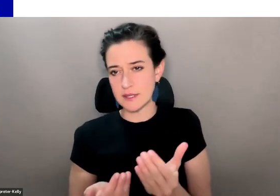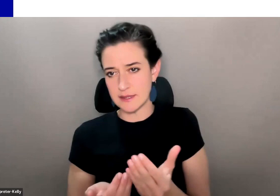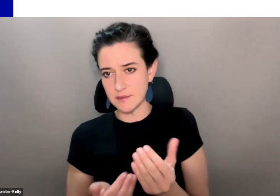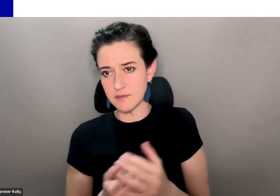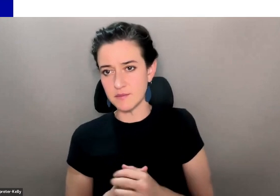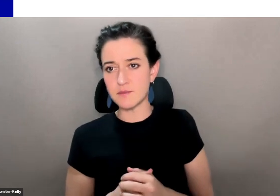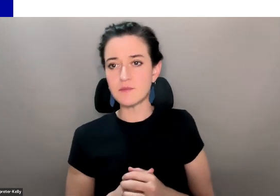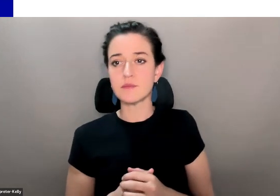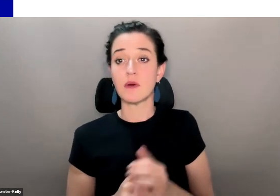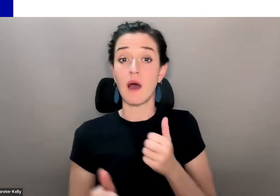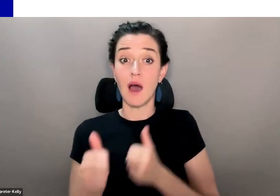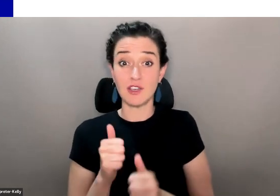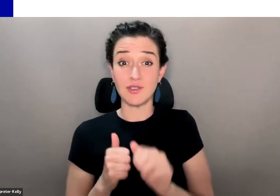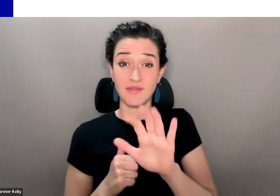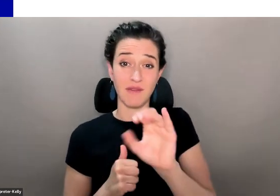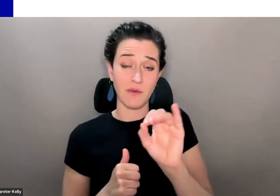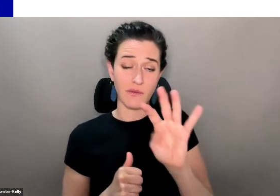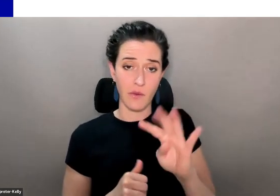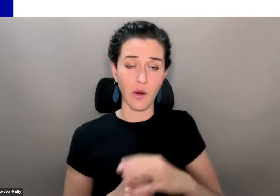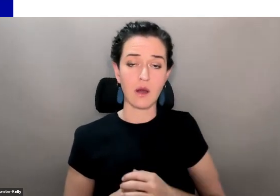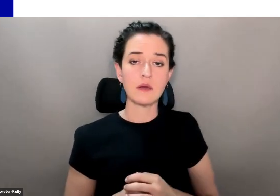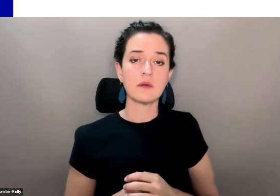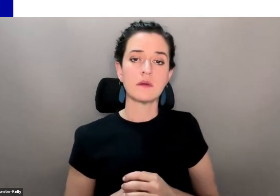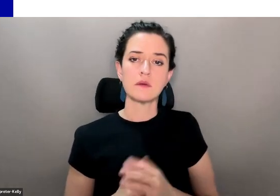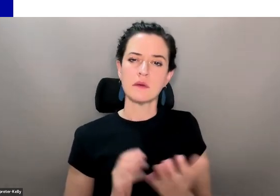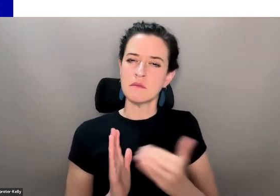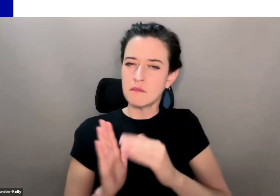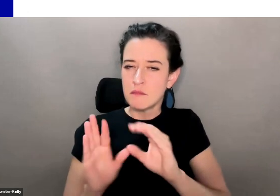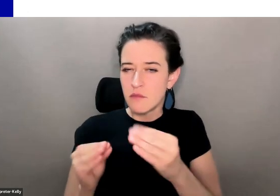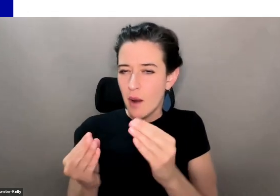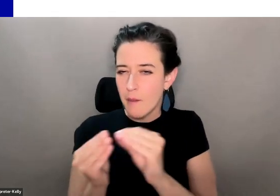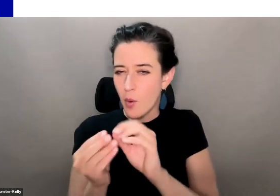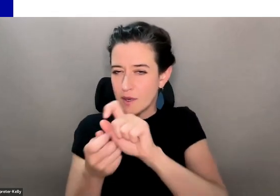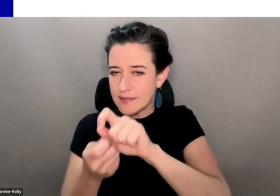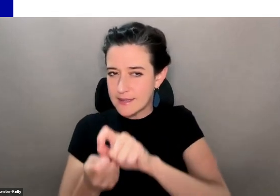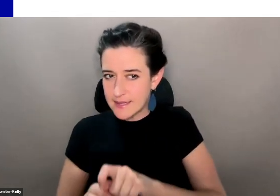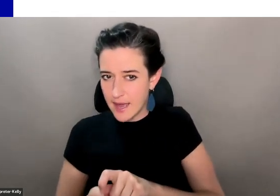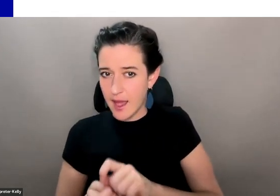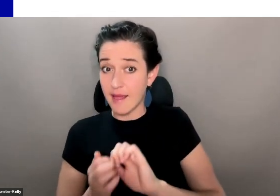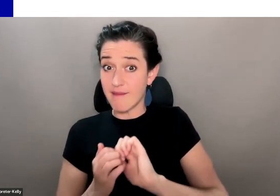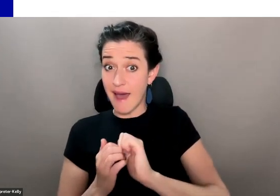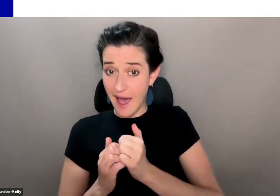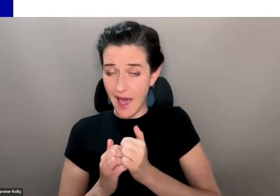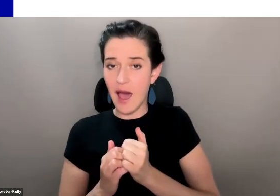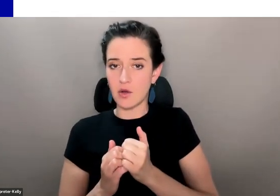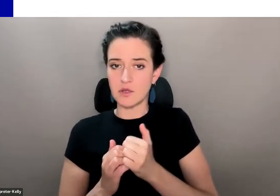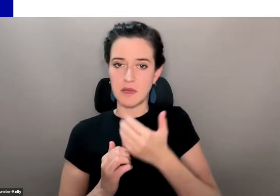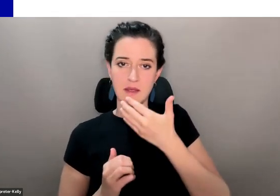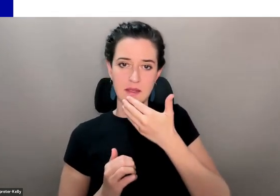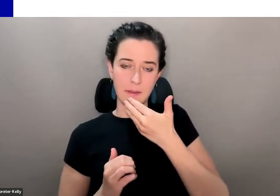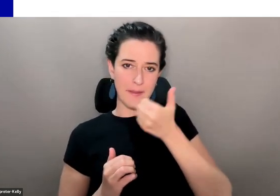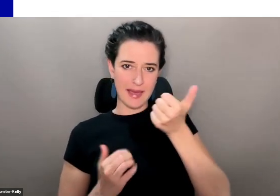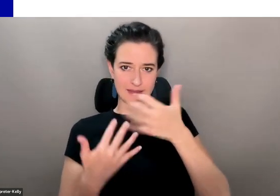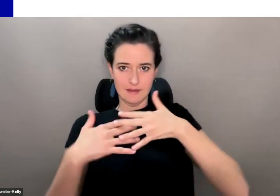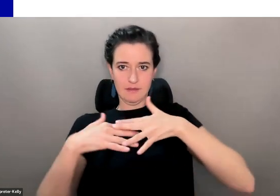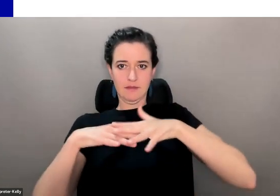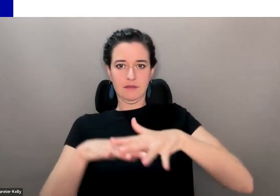Section 504. So we're providing more detail about the right to be served in the most integrated setting, what it actually